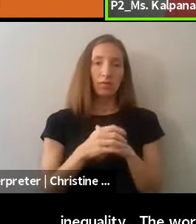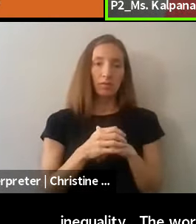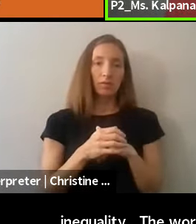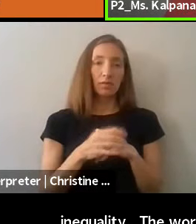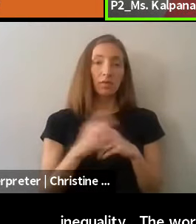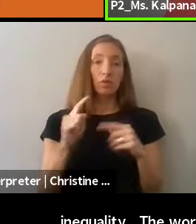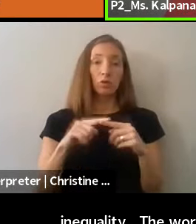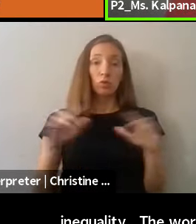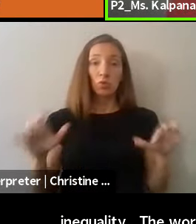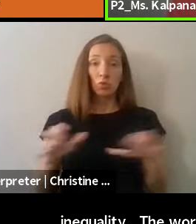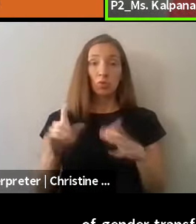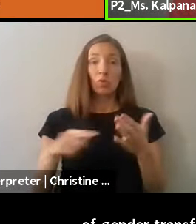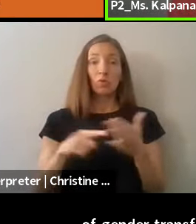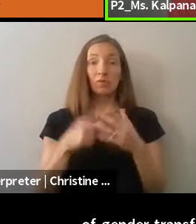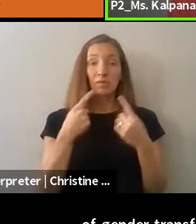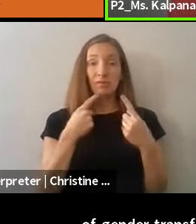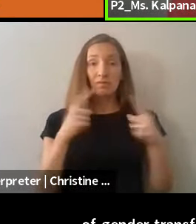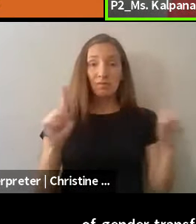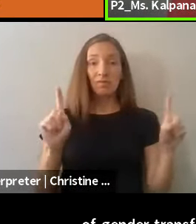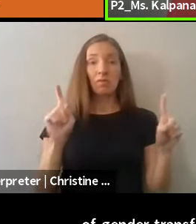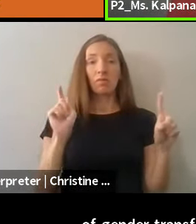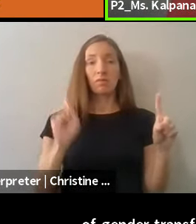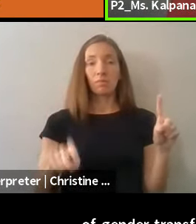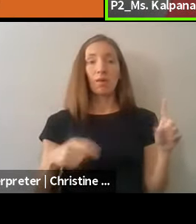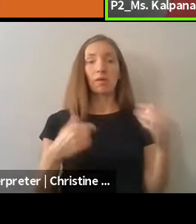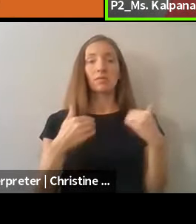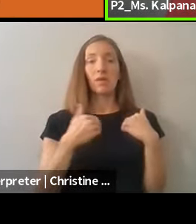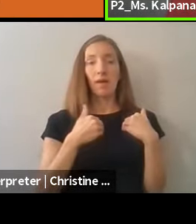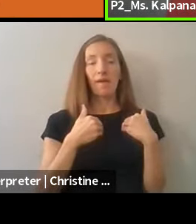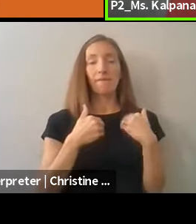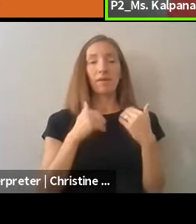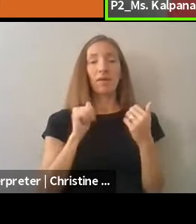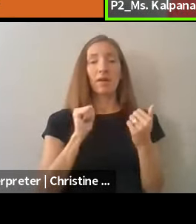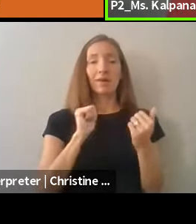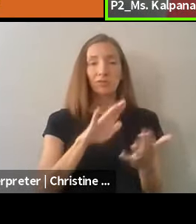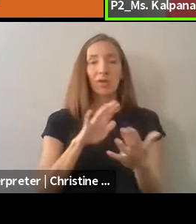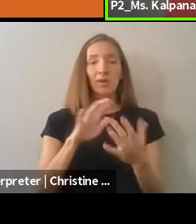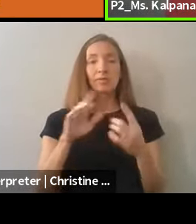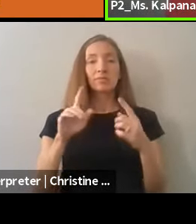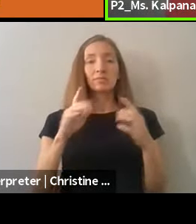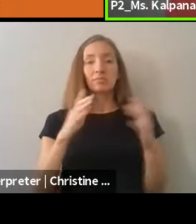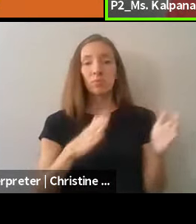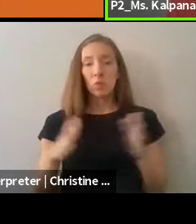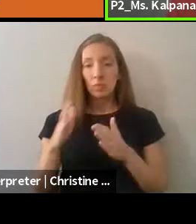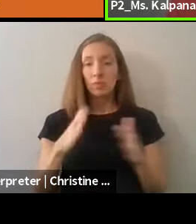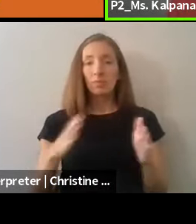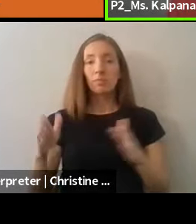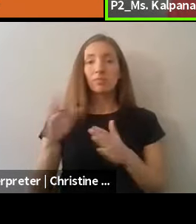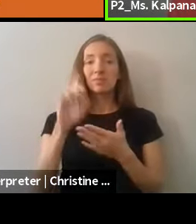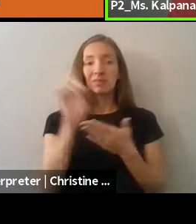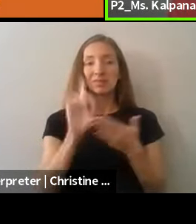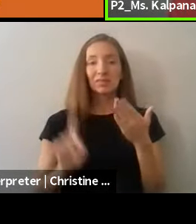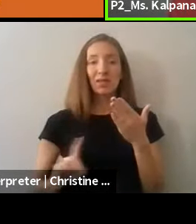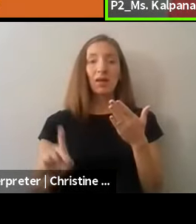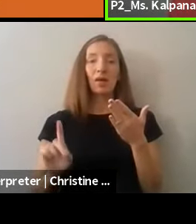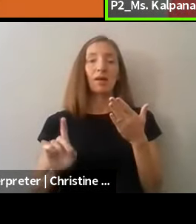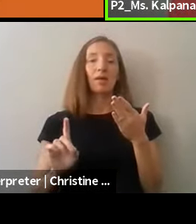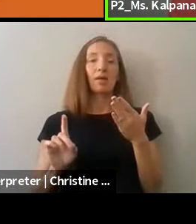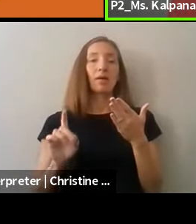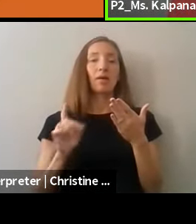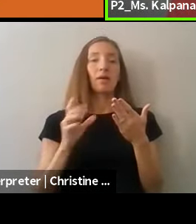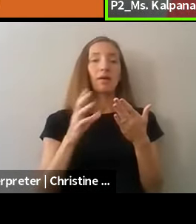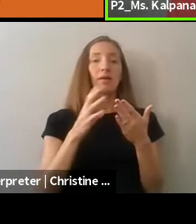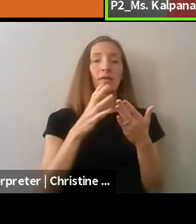has been used. This includes addressing urban design and planning, infrastructure, mobility, essential